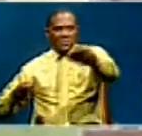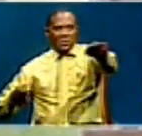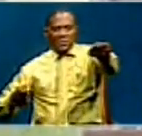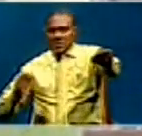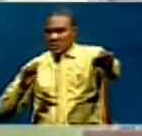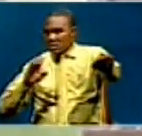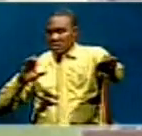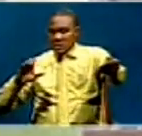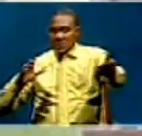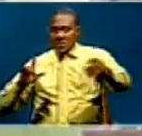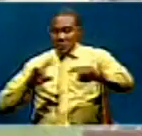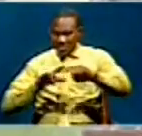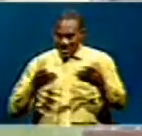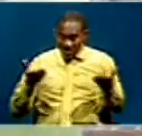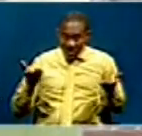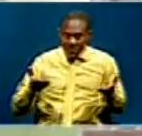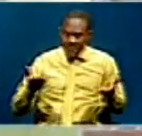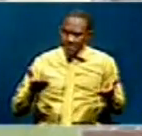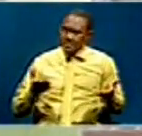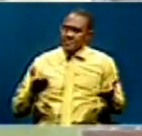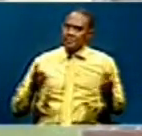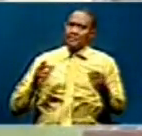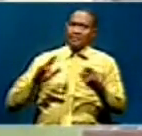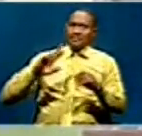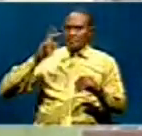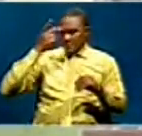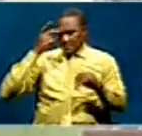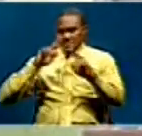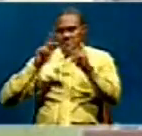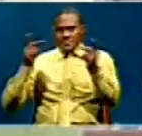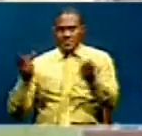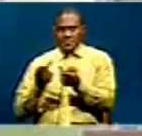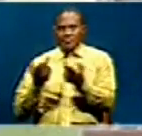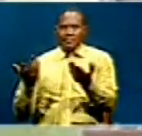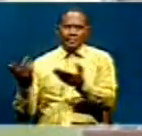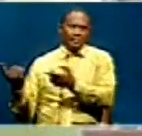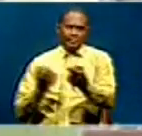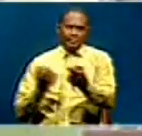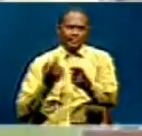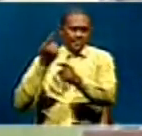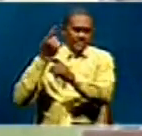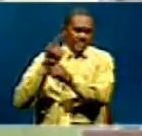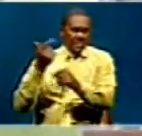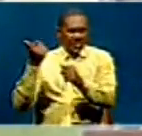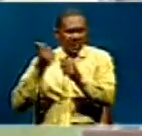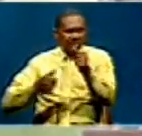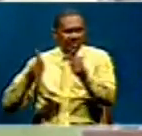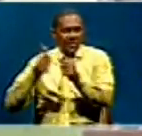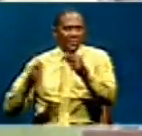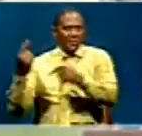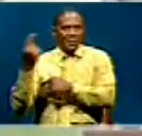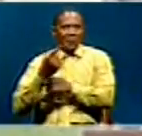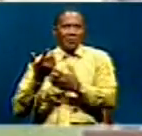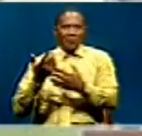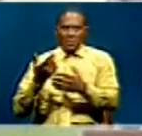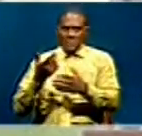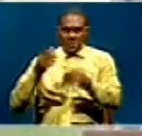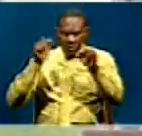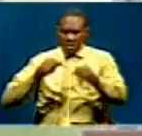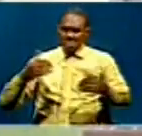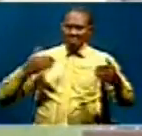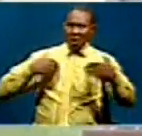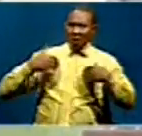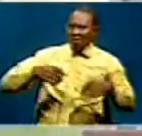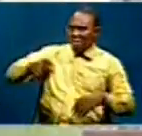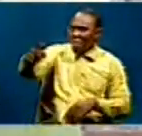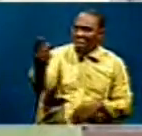when we are doing the registration, the parties are there on a daily basis, and they can even challenge a person